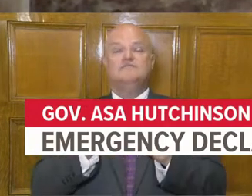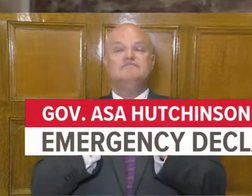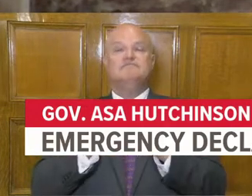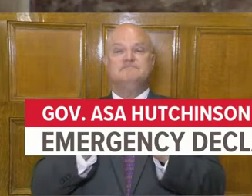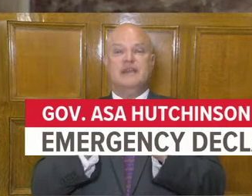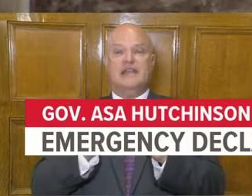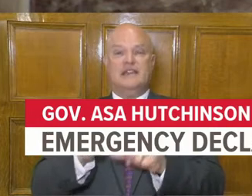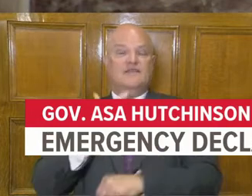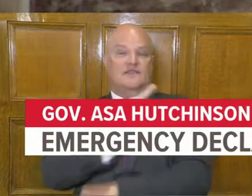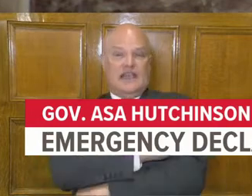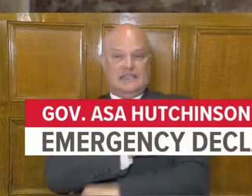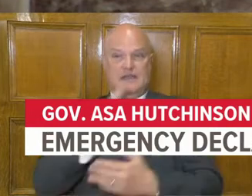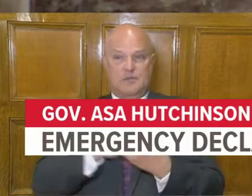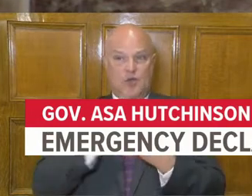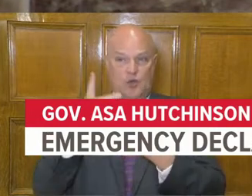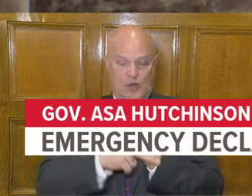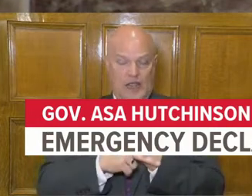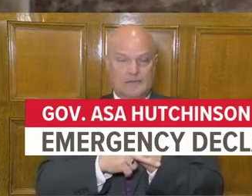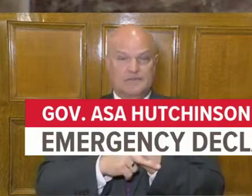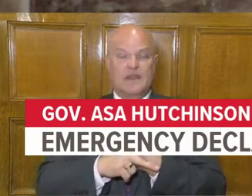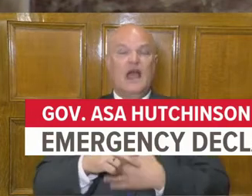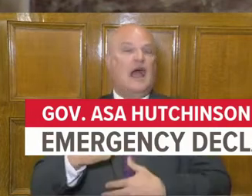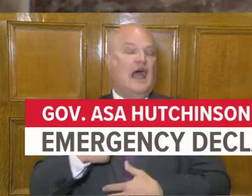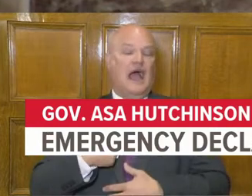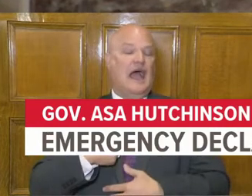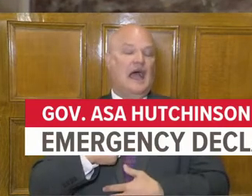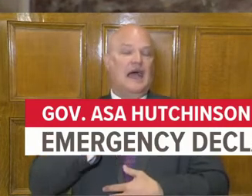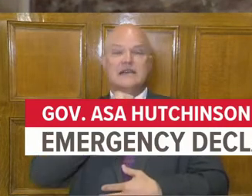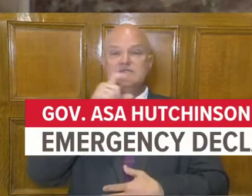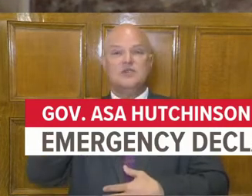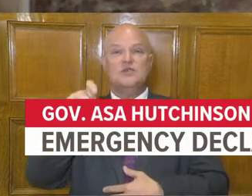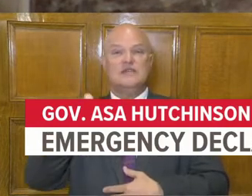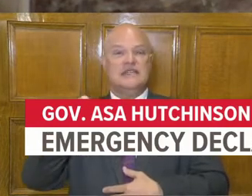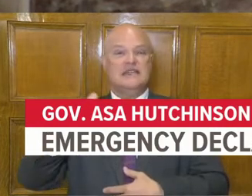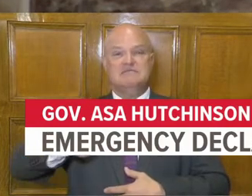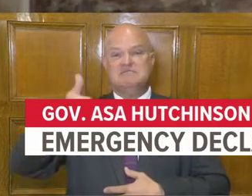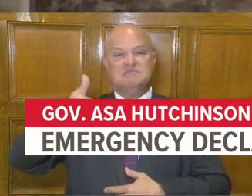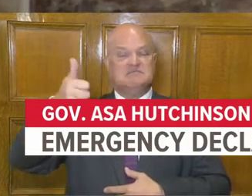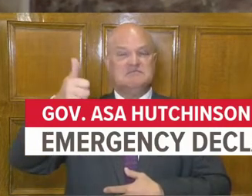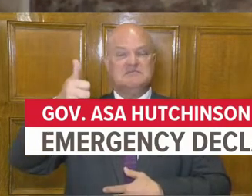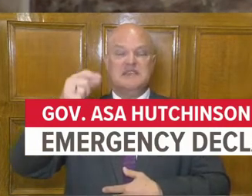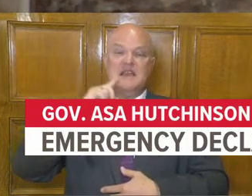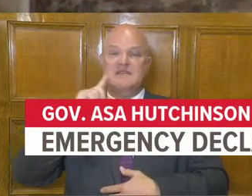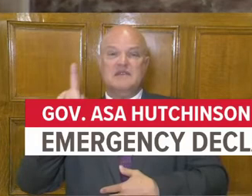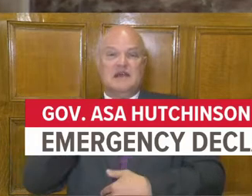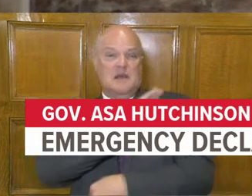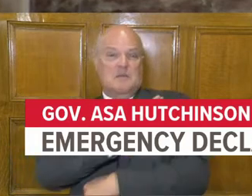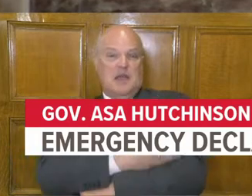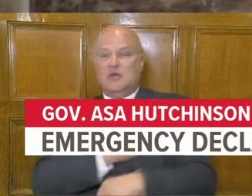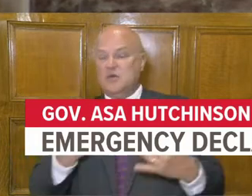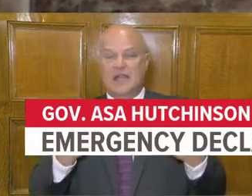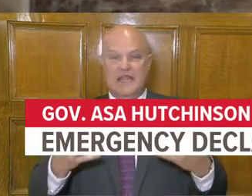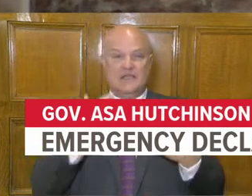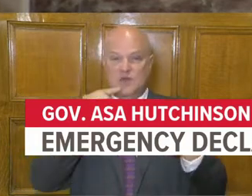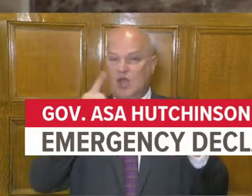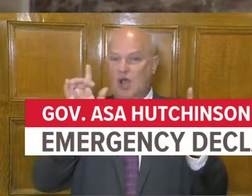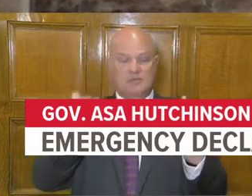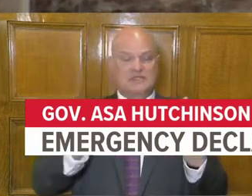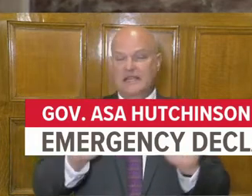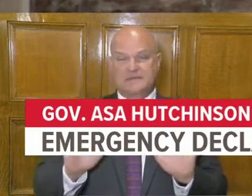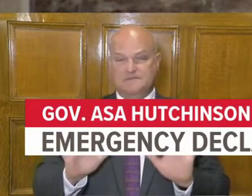effort. We're in a vaccination program. I don't need executive emergency powers right now to accomplish